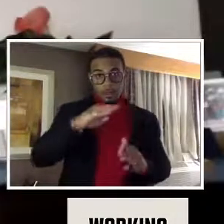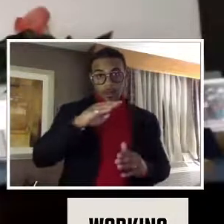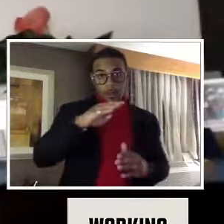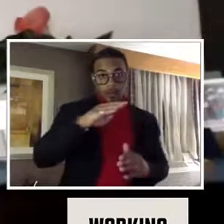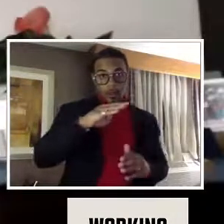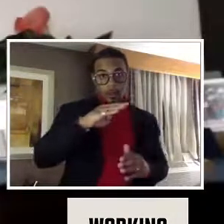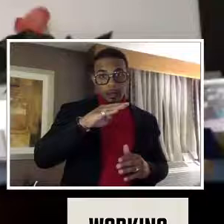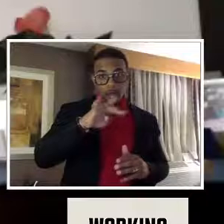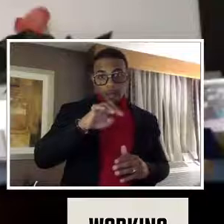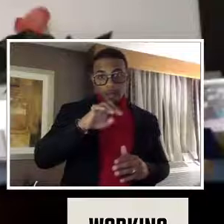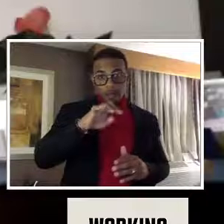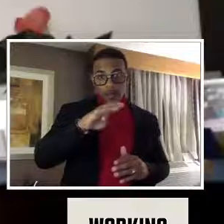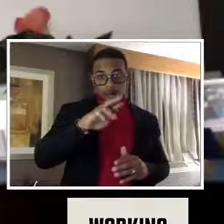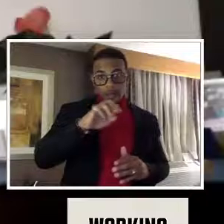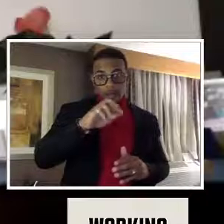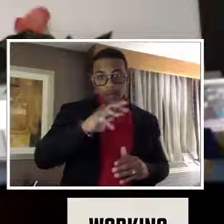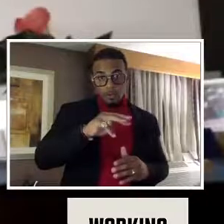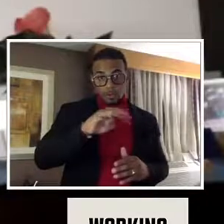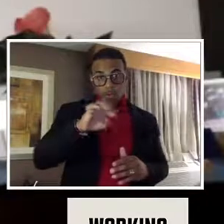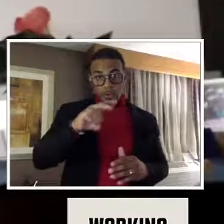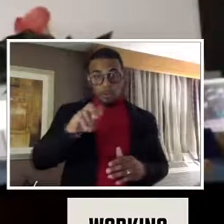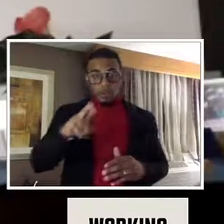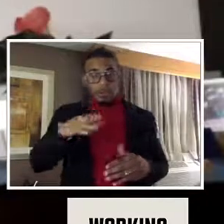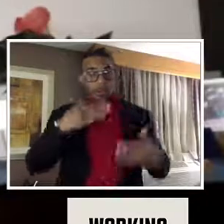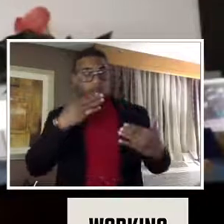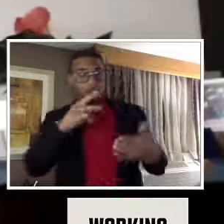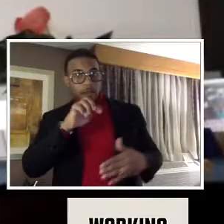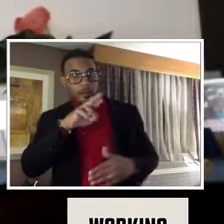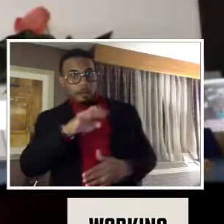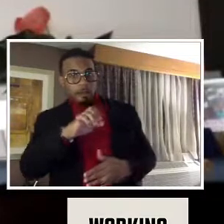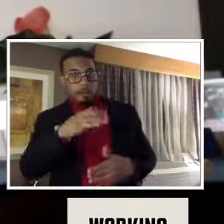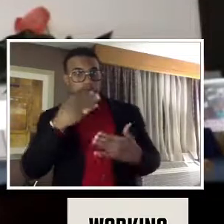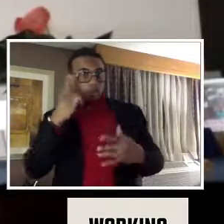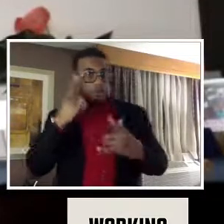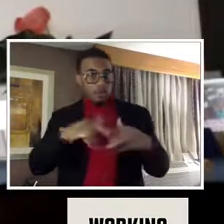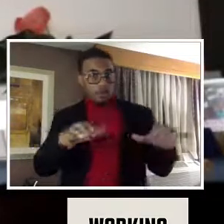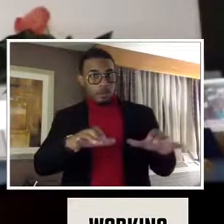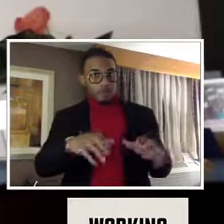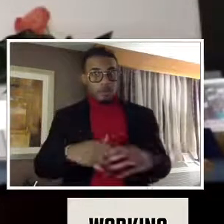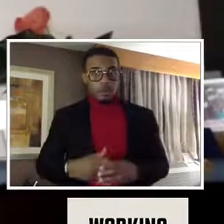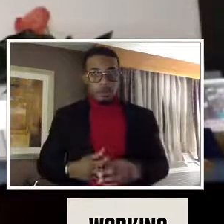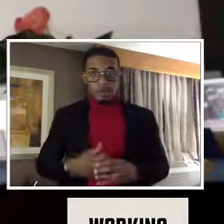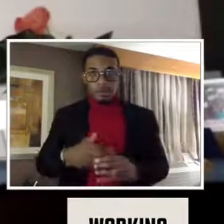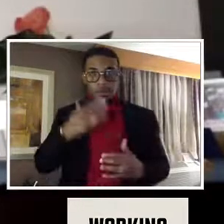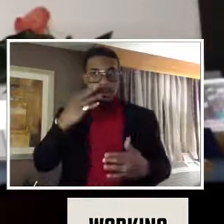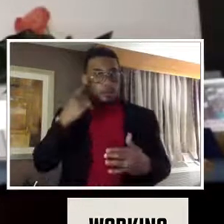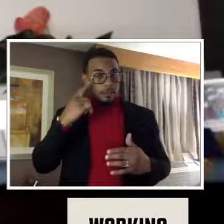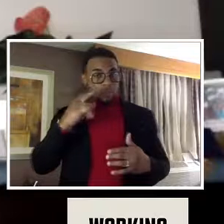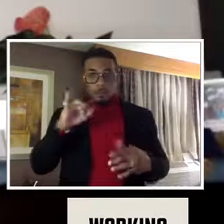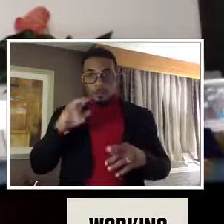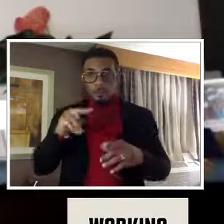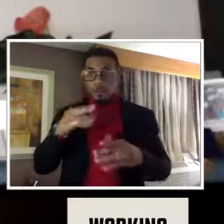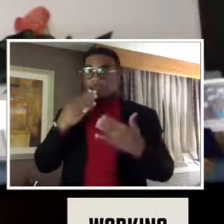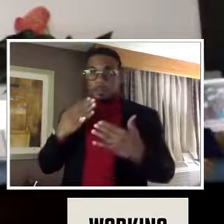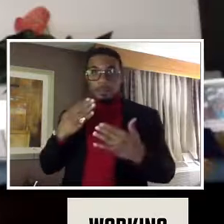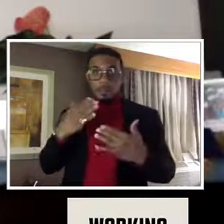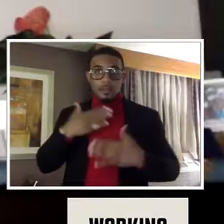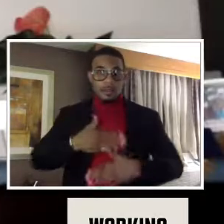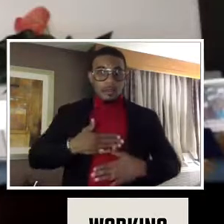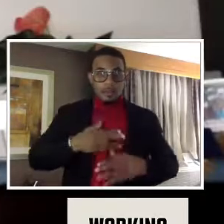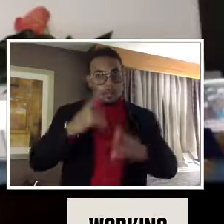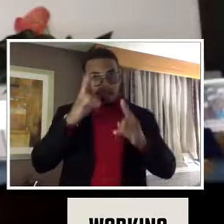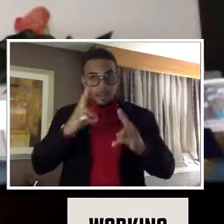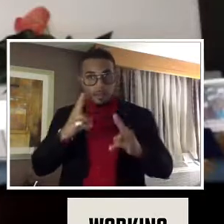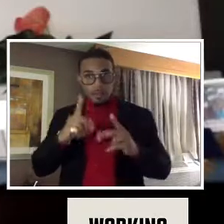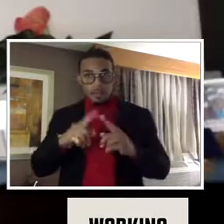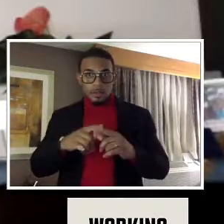Khanna. Ro. Thank you, Maurice. Thank you for what you're doing, and thank you to Joe. And what a pleasure and